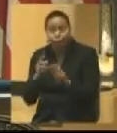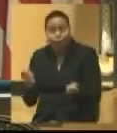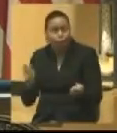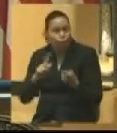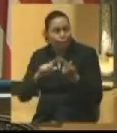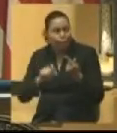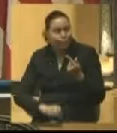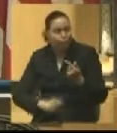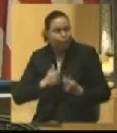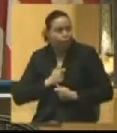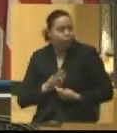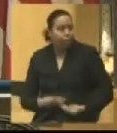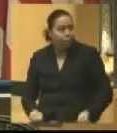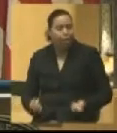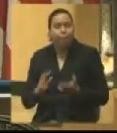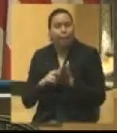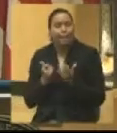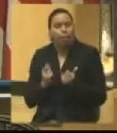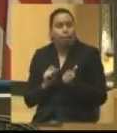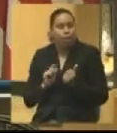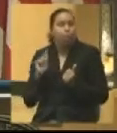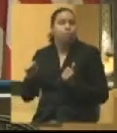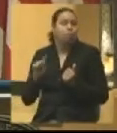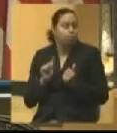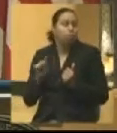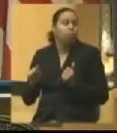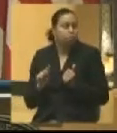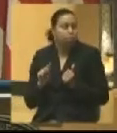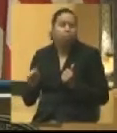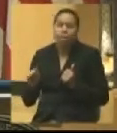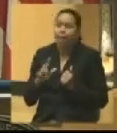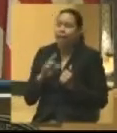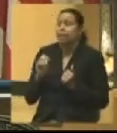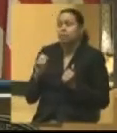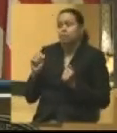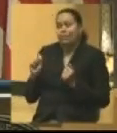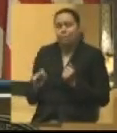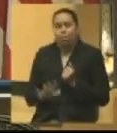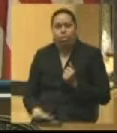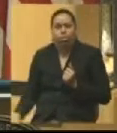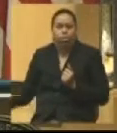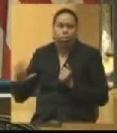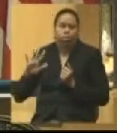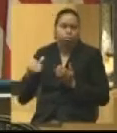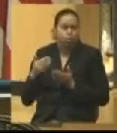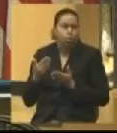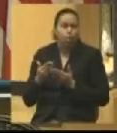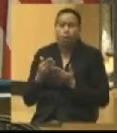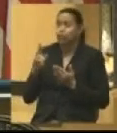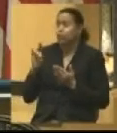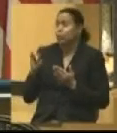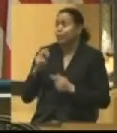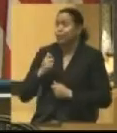there's unrestricted access, more or less, between slaves. And all across the South, over the course of 1865, Union soldiers are going